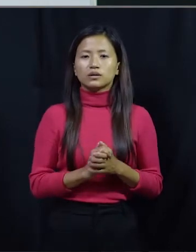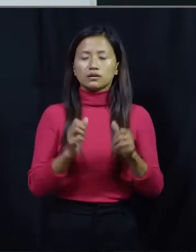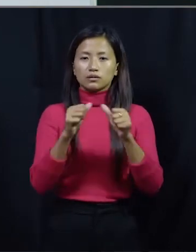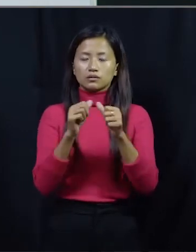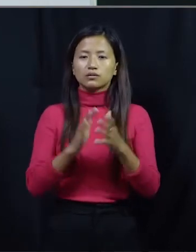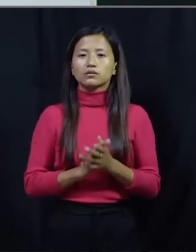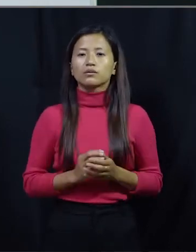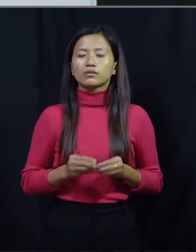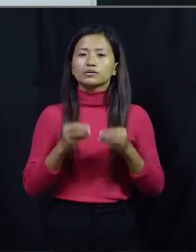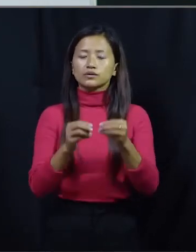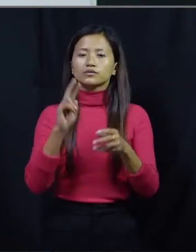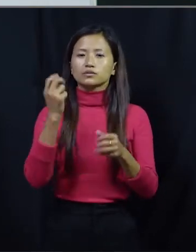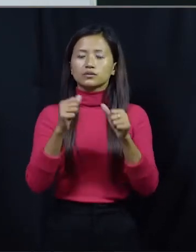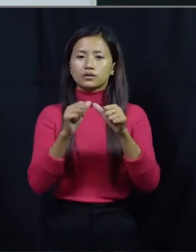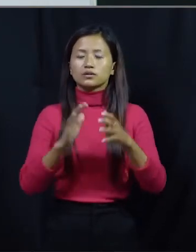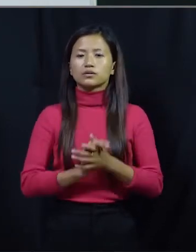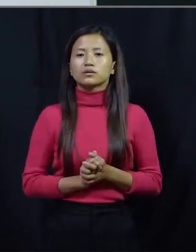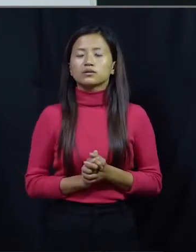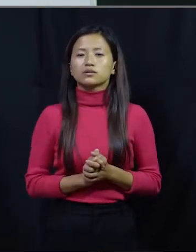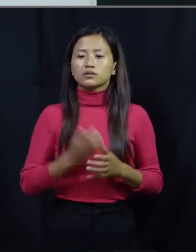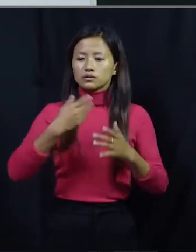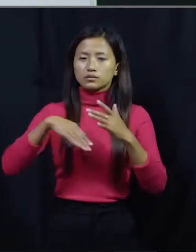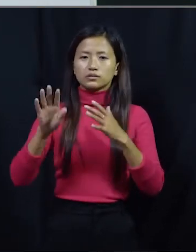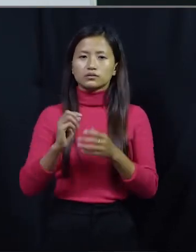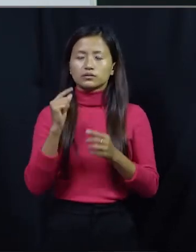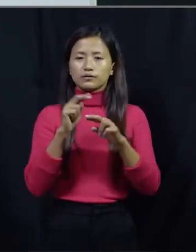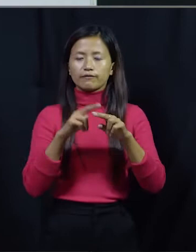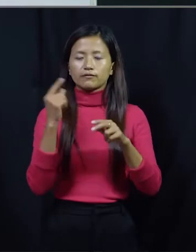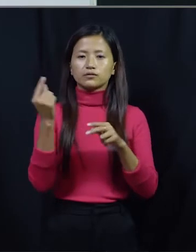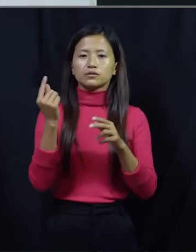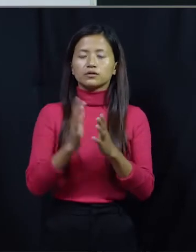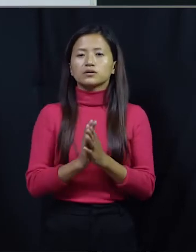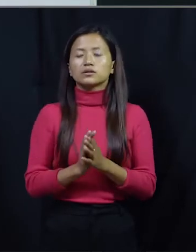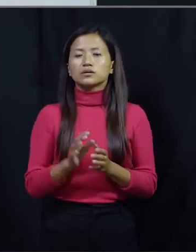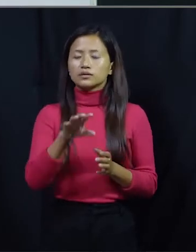A. When you give 2 as input, it goes under a function and then we get